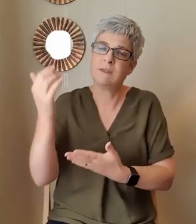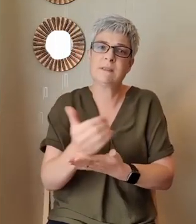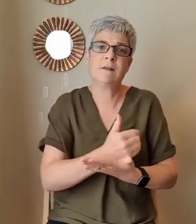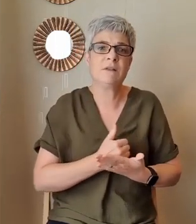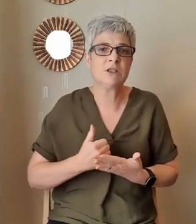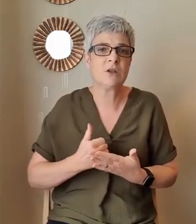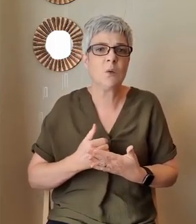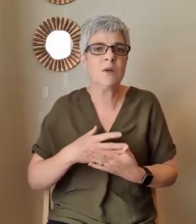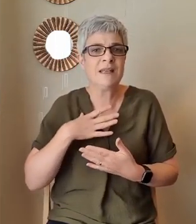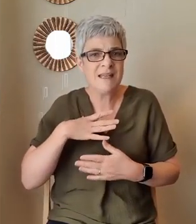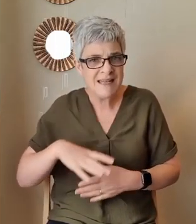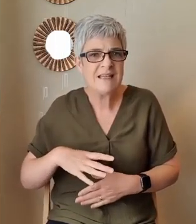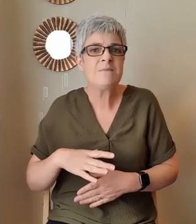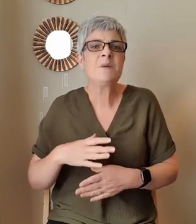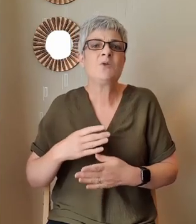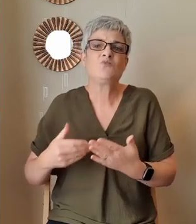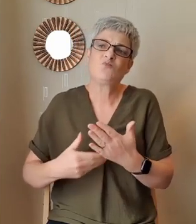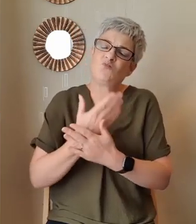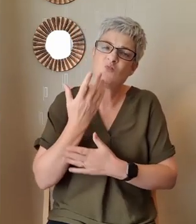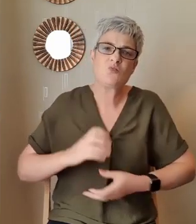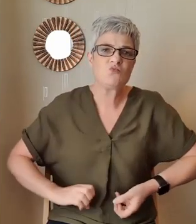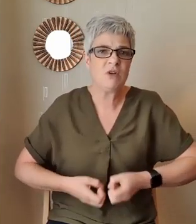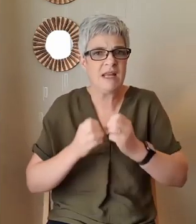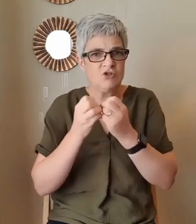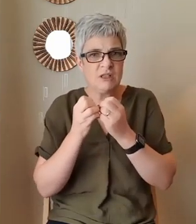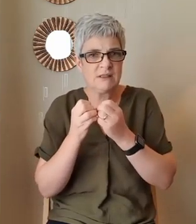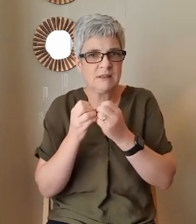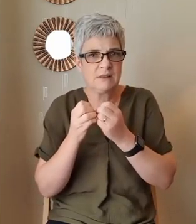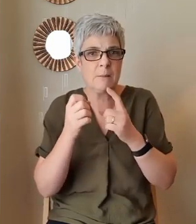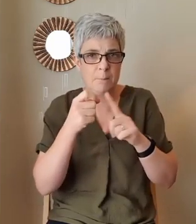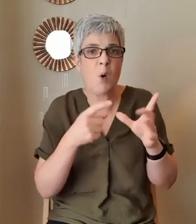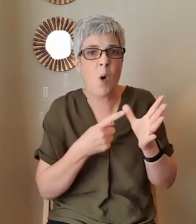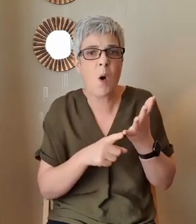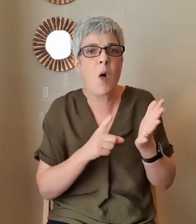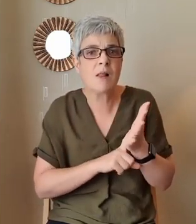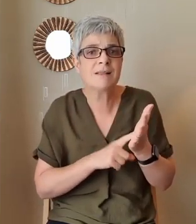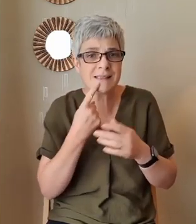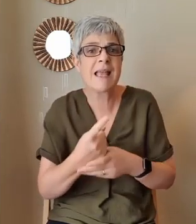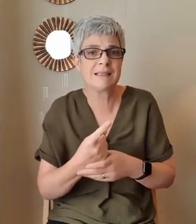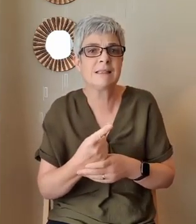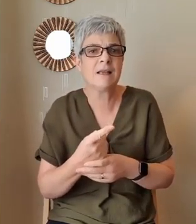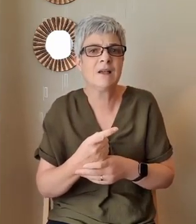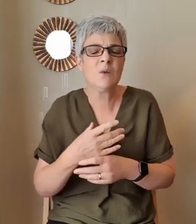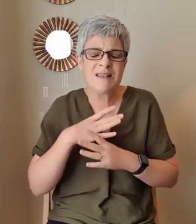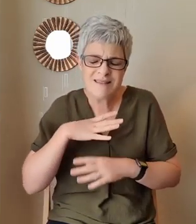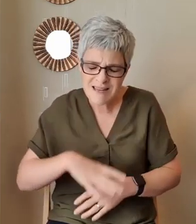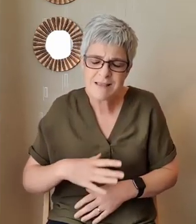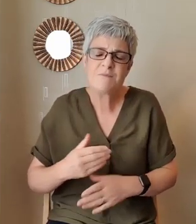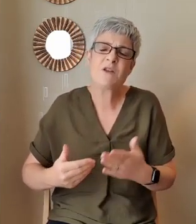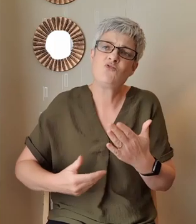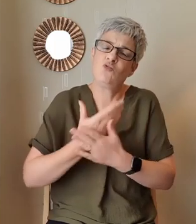We need to be made new creations, as Paul says in 2 Corinthians 5. We need to be new people.